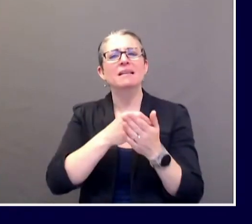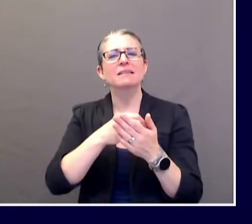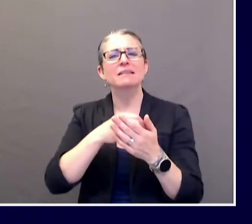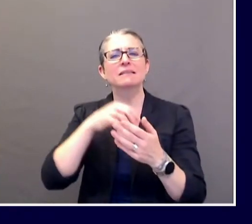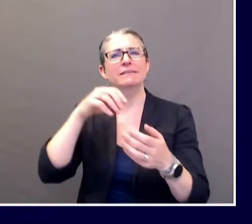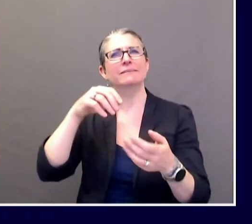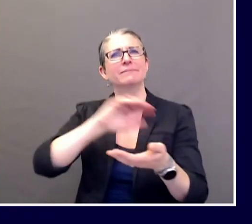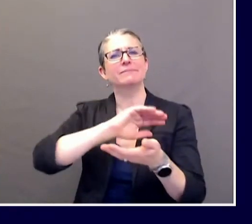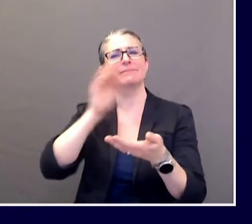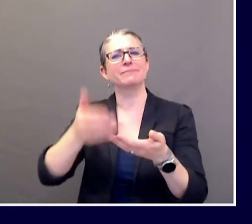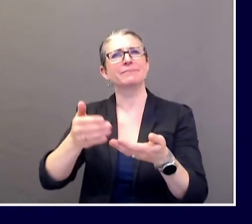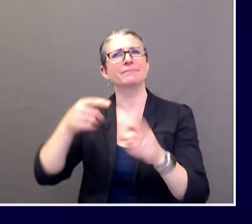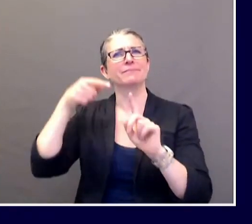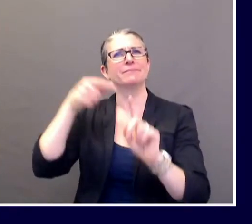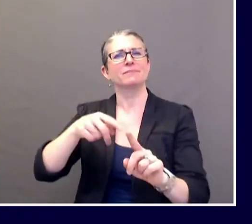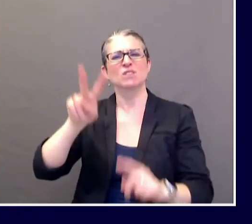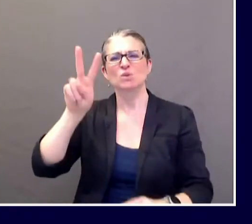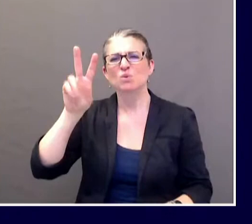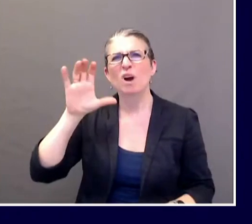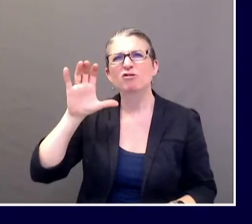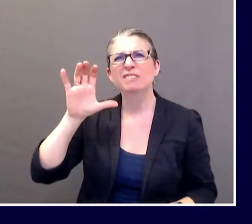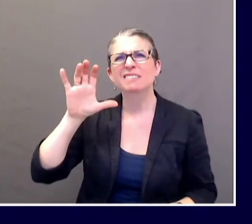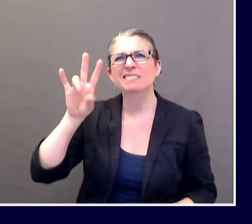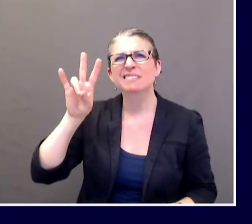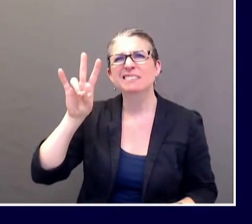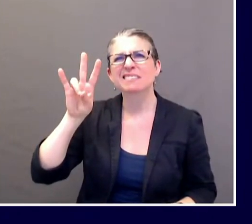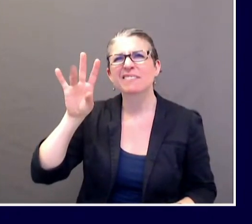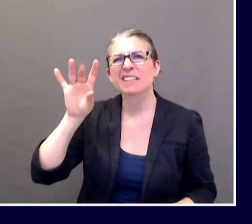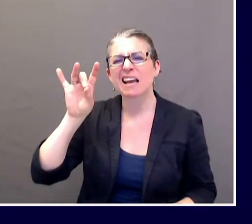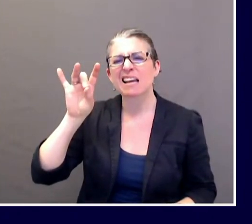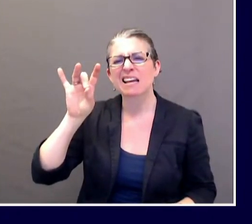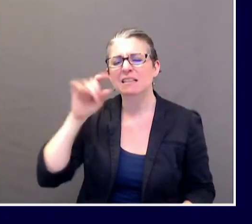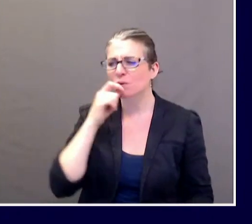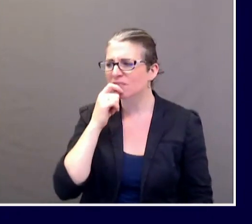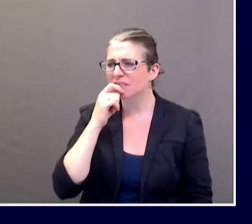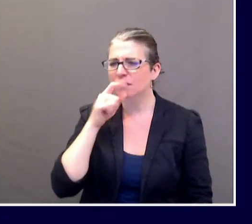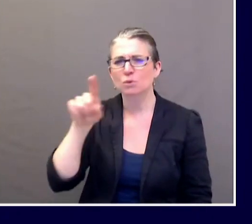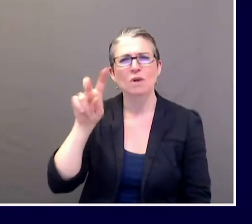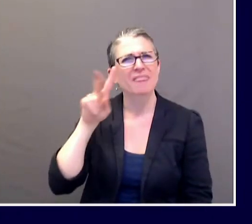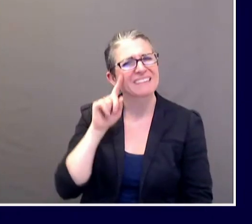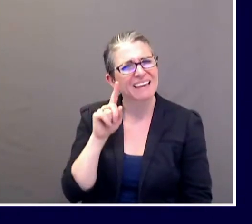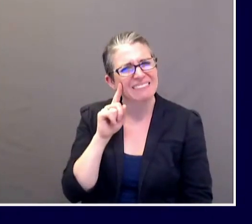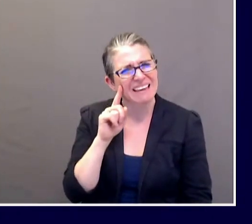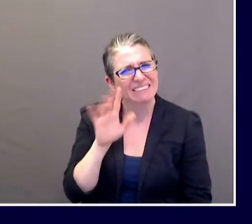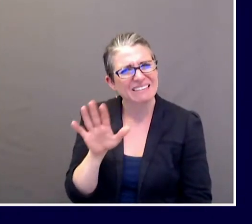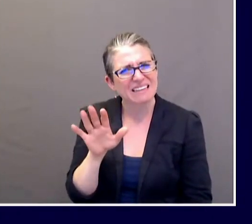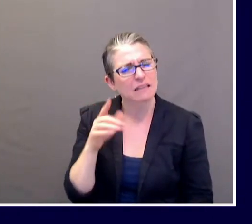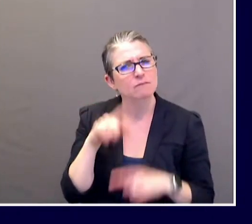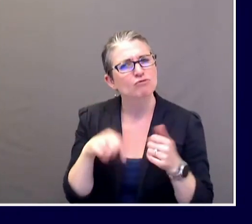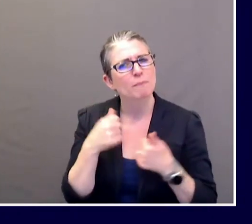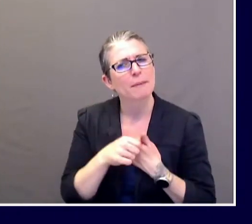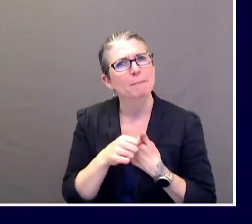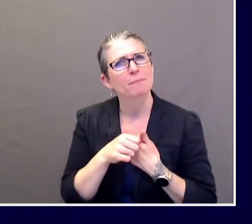278. Sorry, give me 1 second. I'm just looking at the data that I have here.